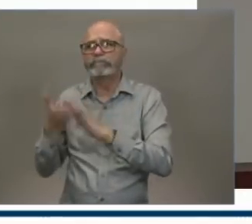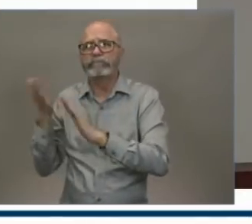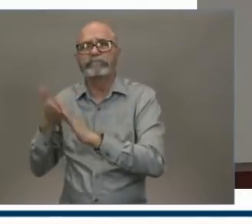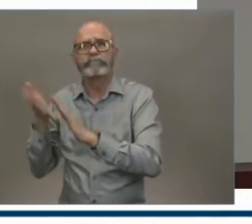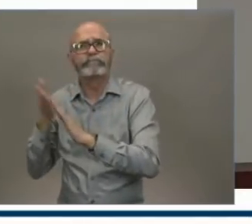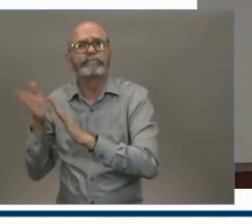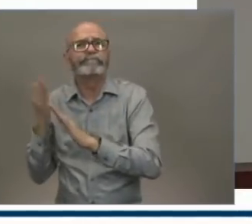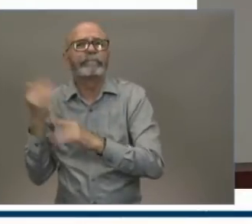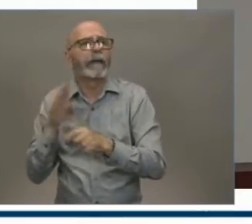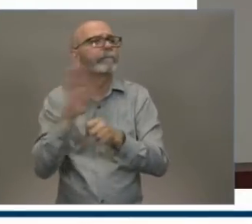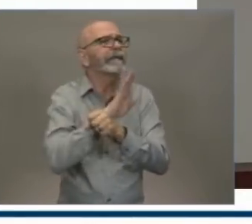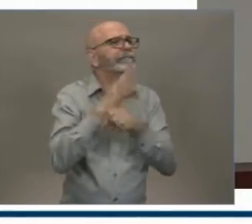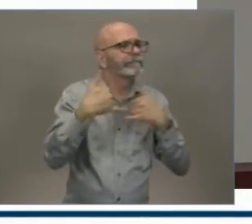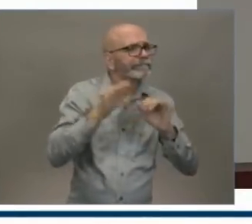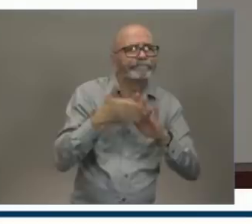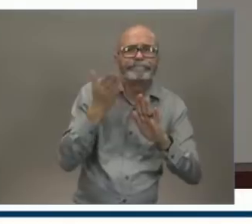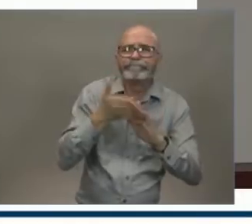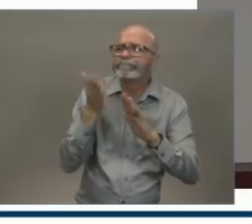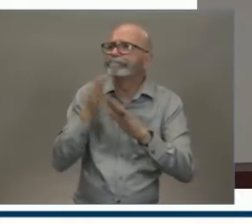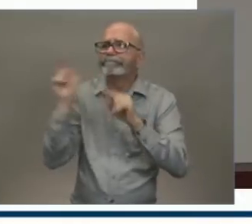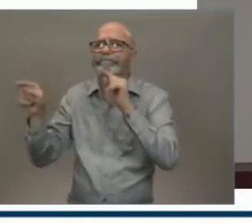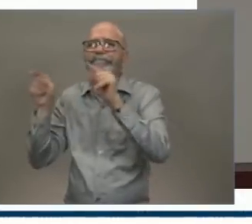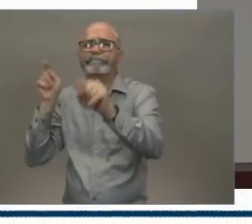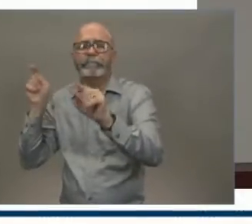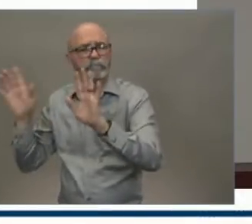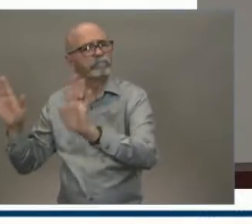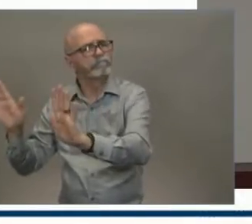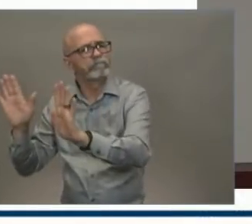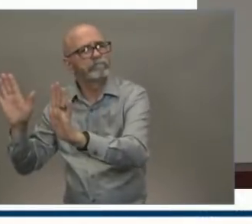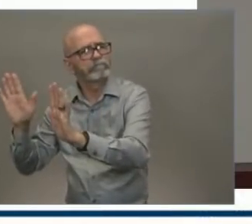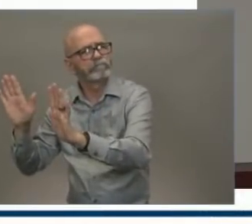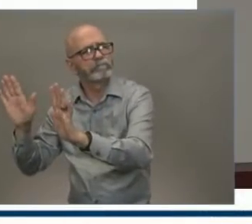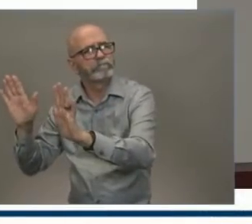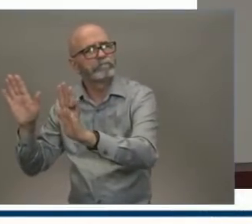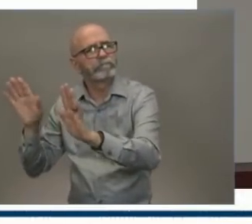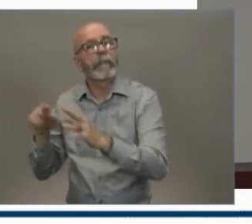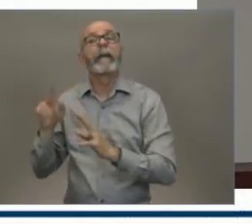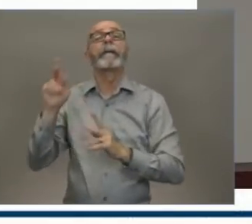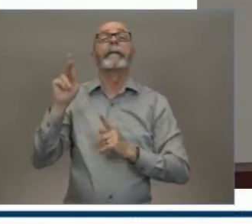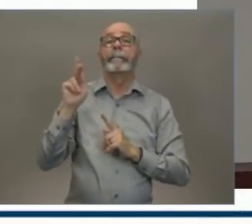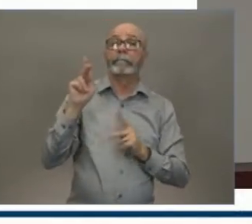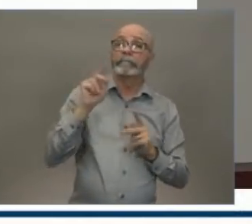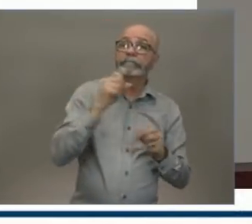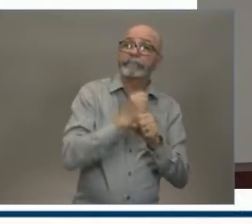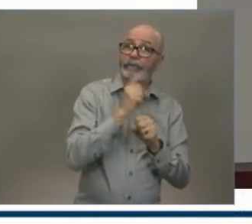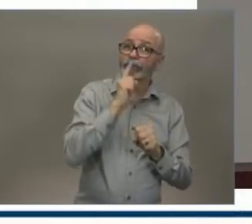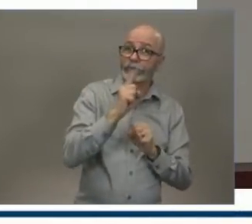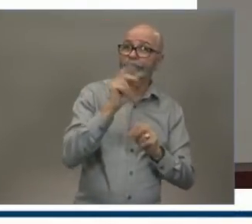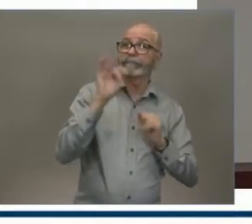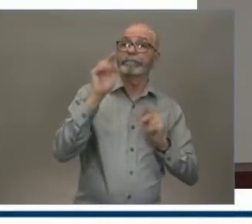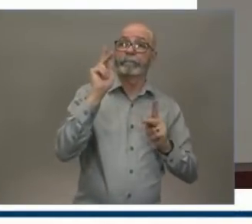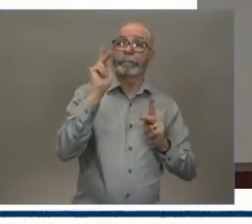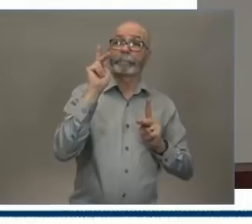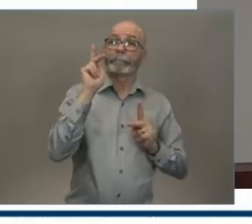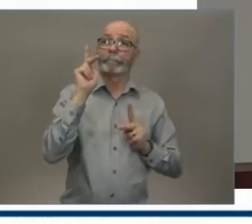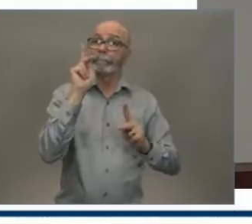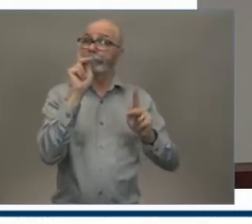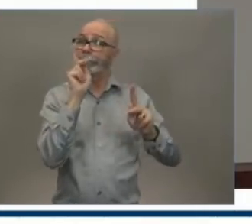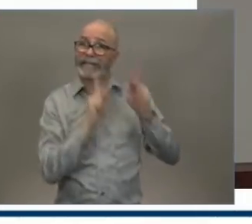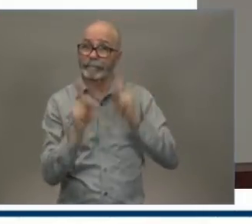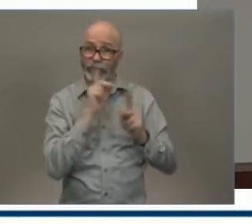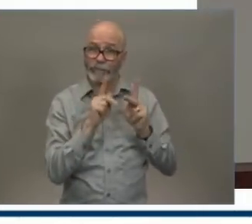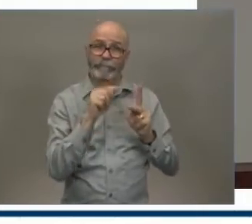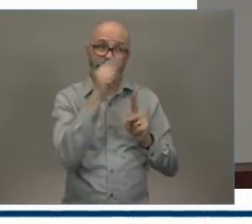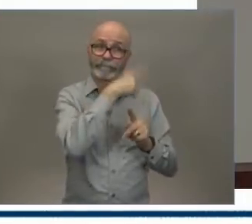and so aside from the people who are already exempt under the order, very specific groups, there are many